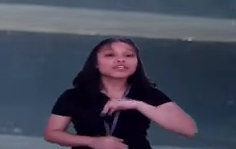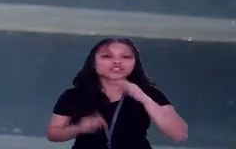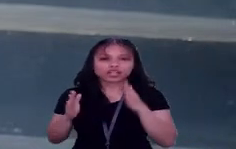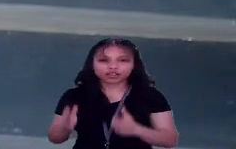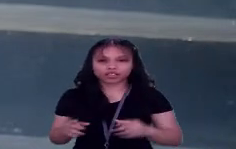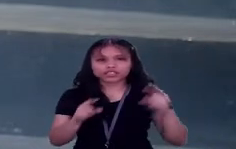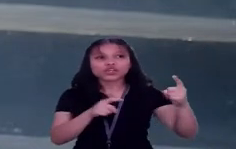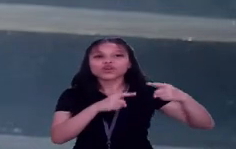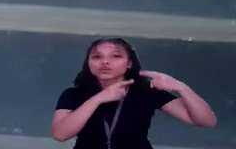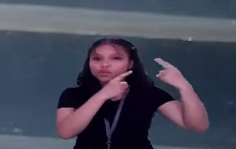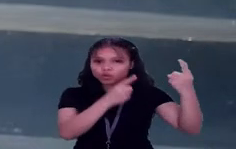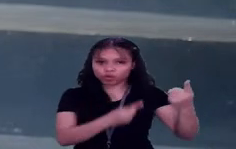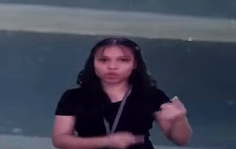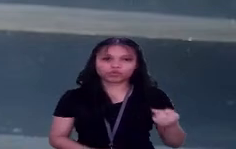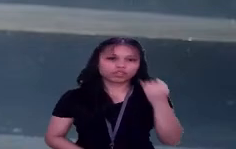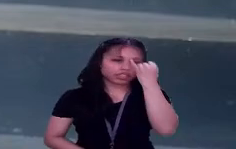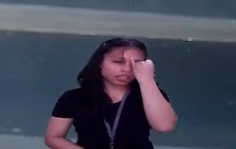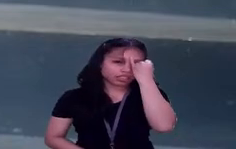burden to me.